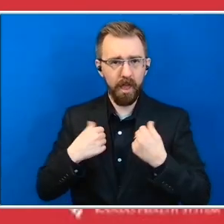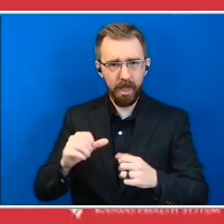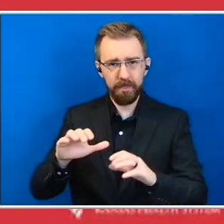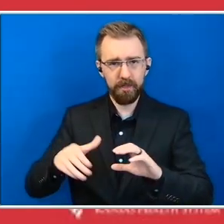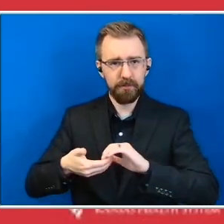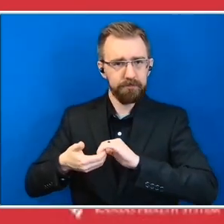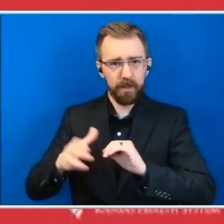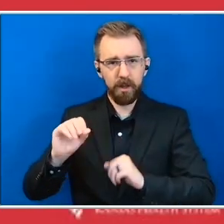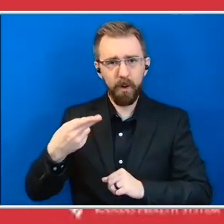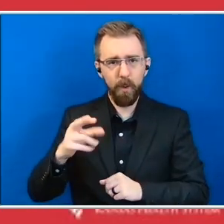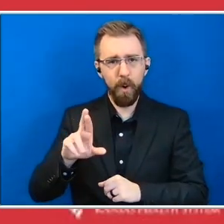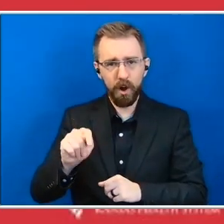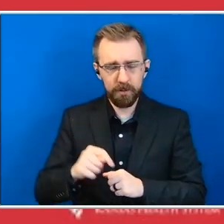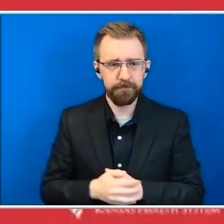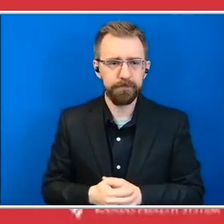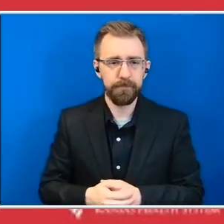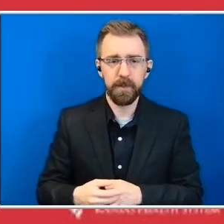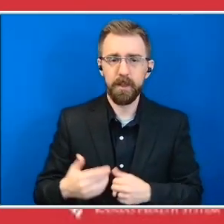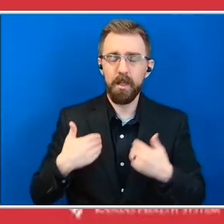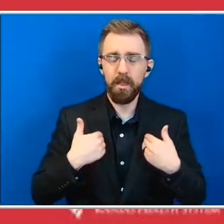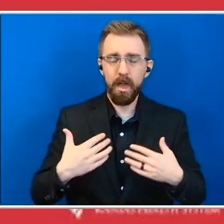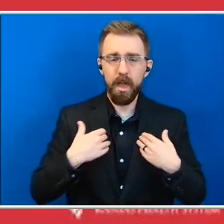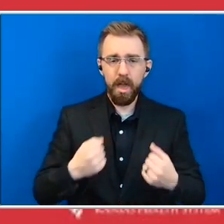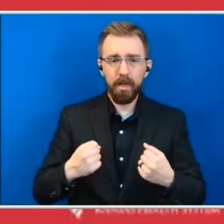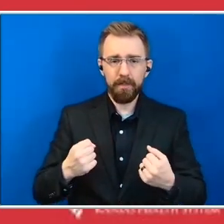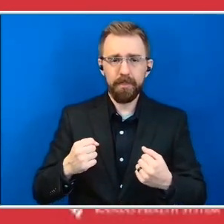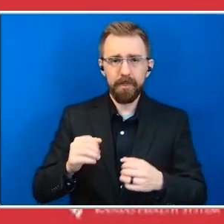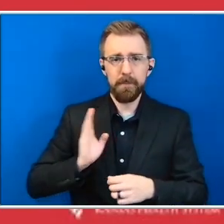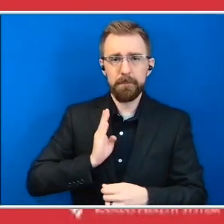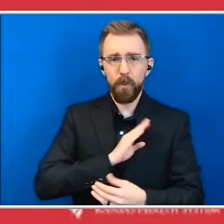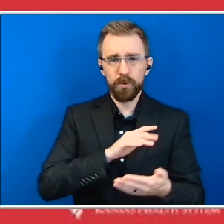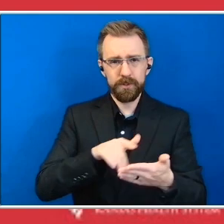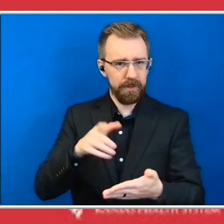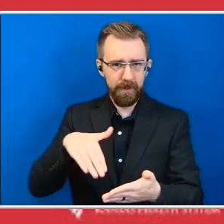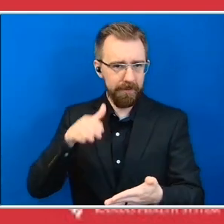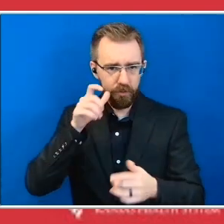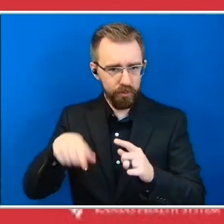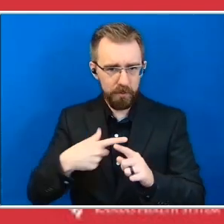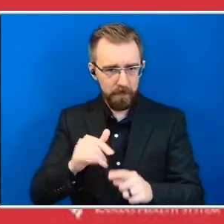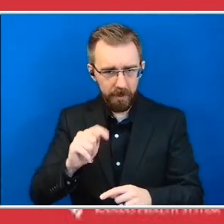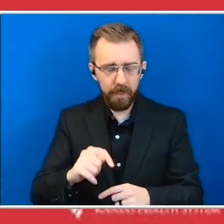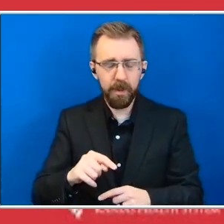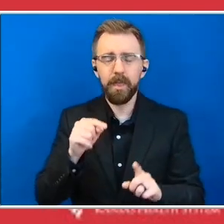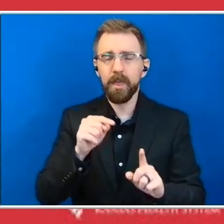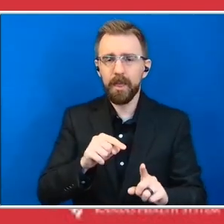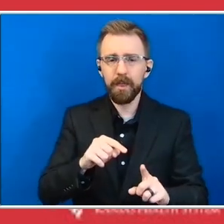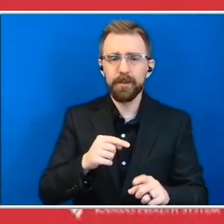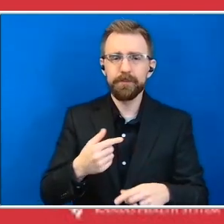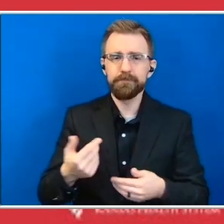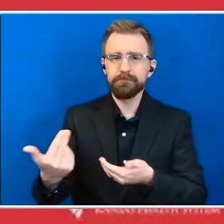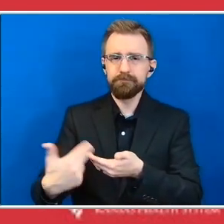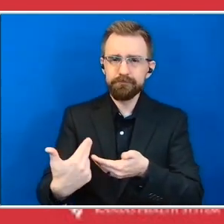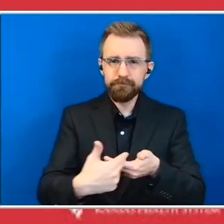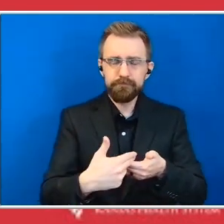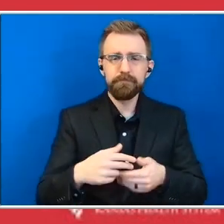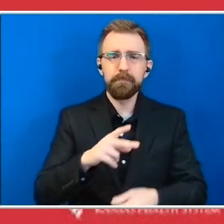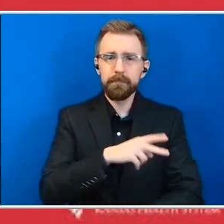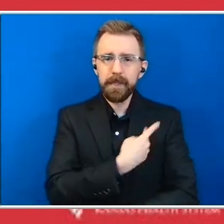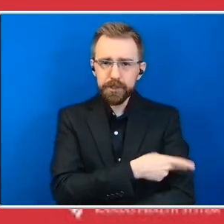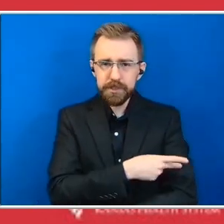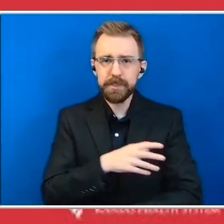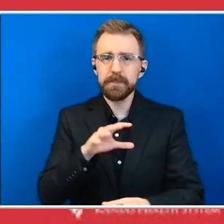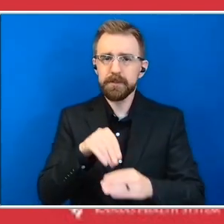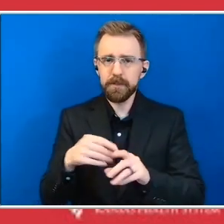Well, the lung health cohort study, for those that haven't heard about it, it's enrolling patients or participants from